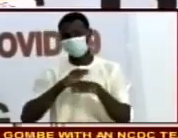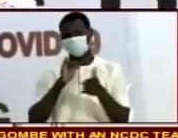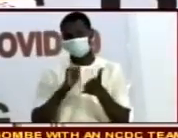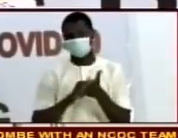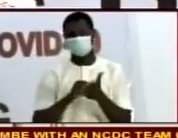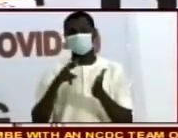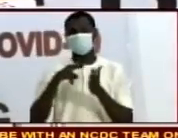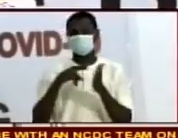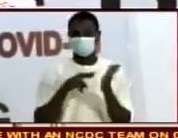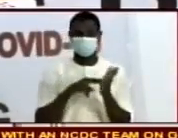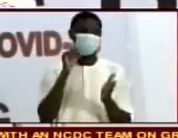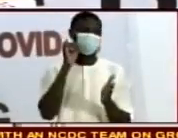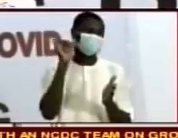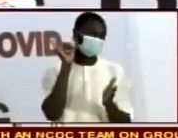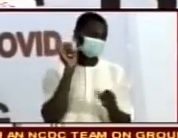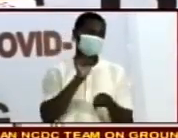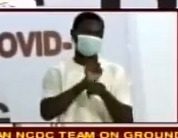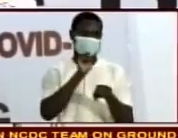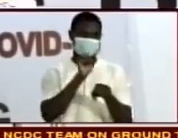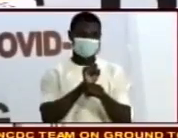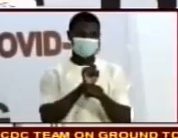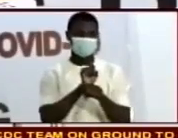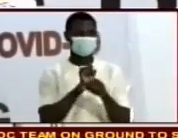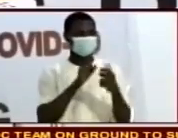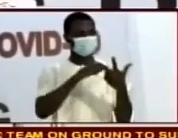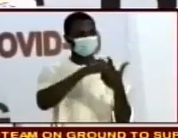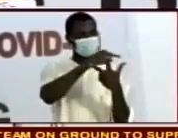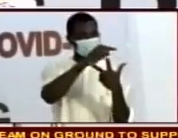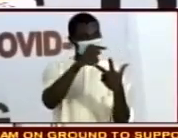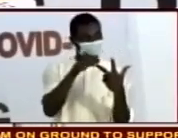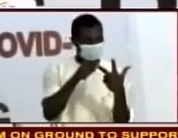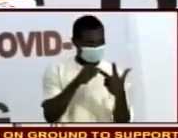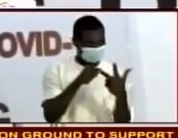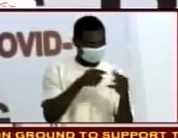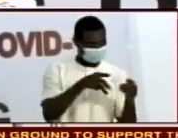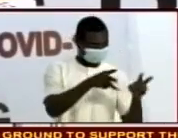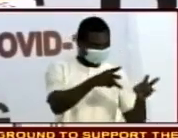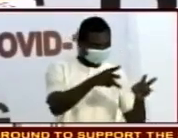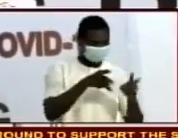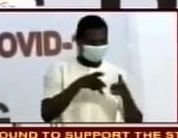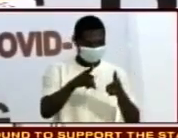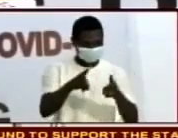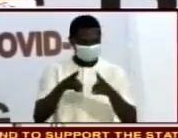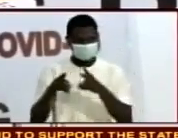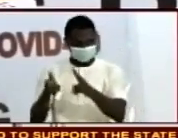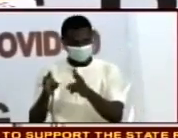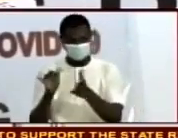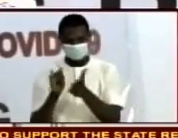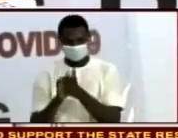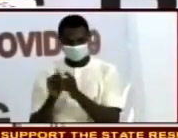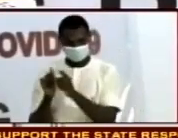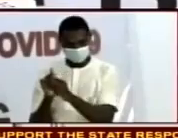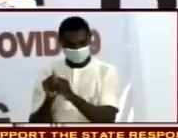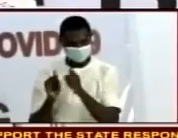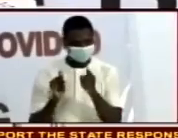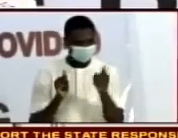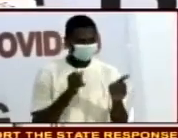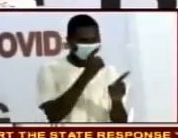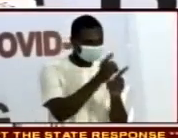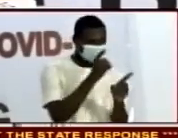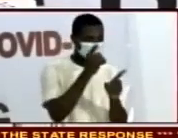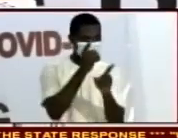is that they are working along 3 lines of investigation, 3 streams, to make sure that nothing is missed. The final report is